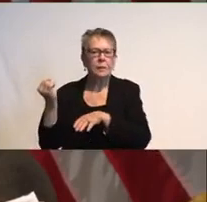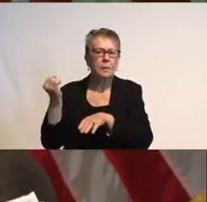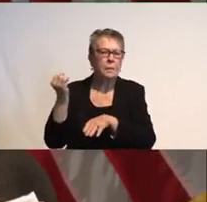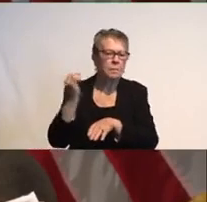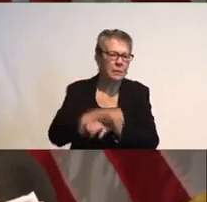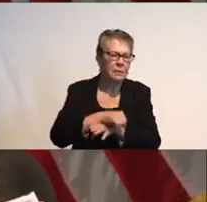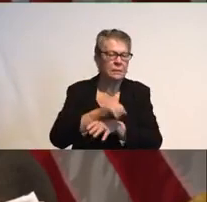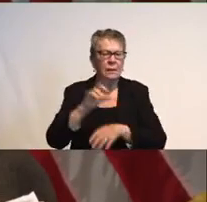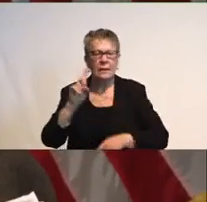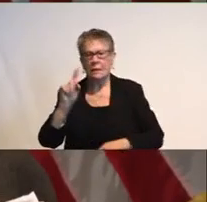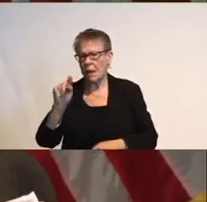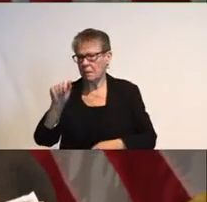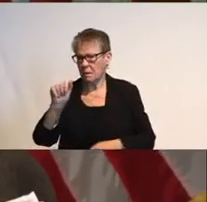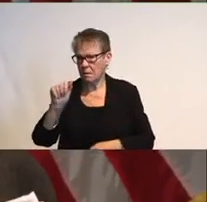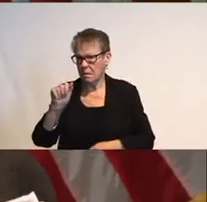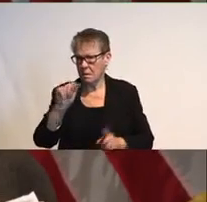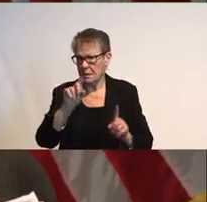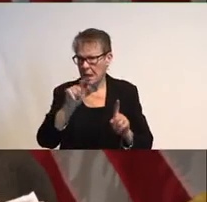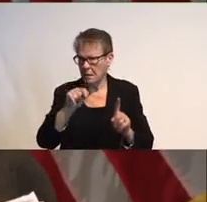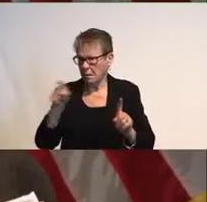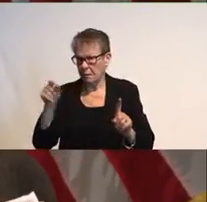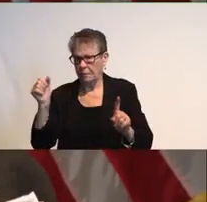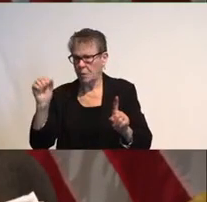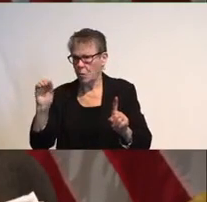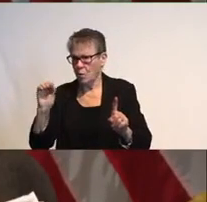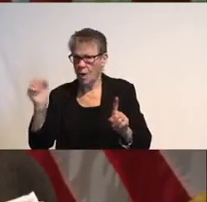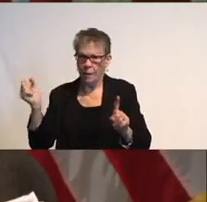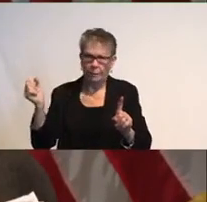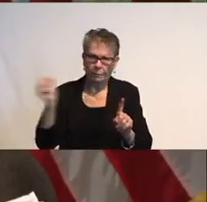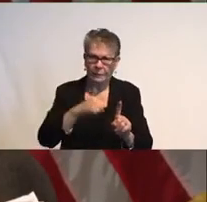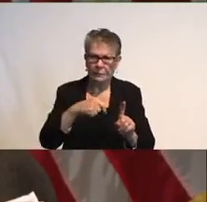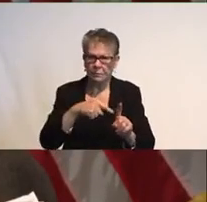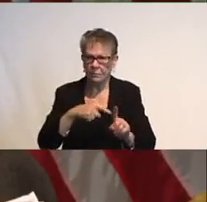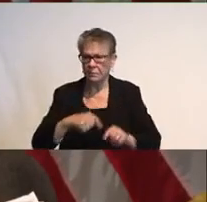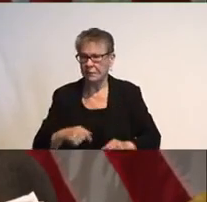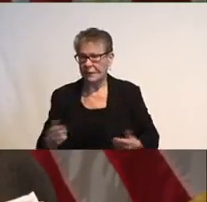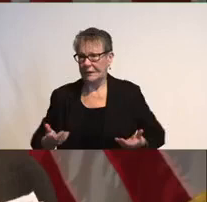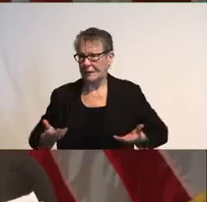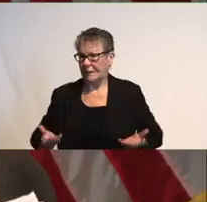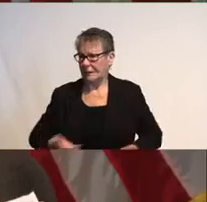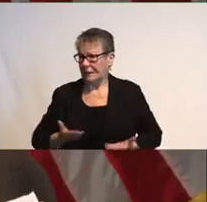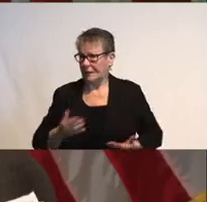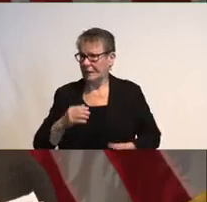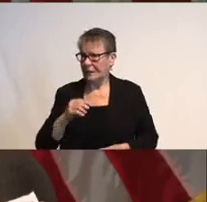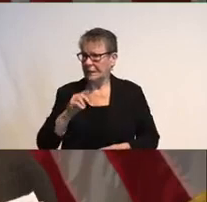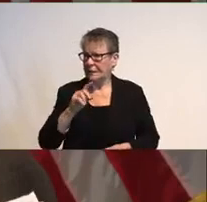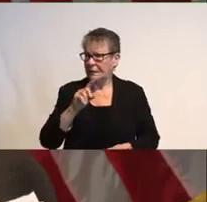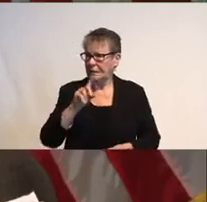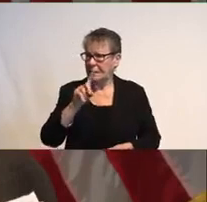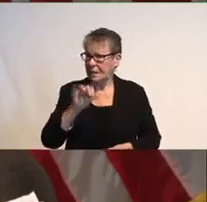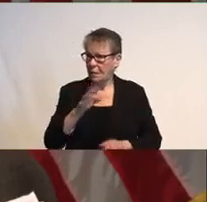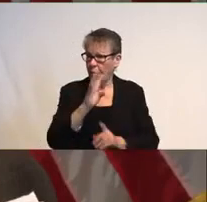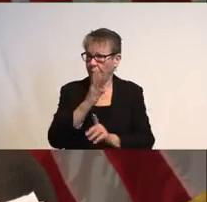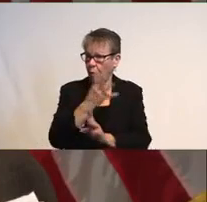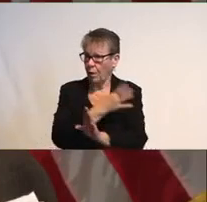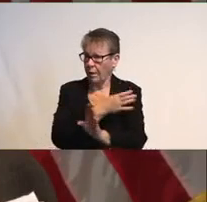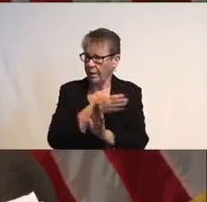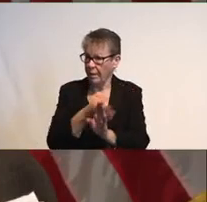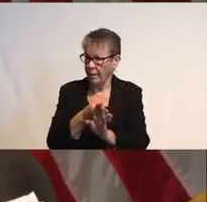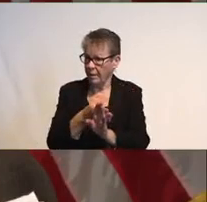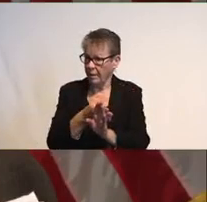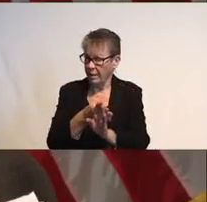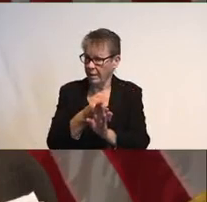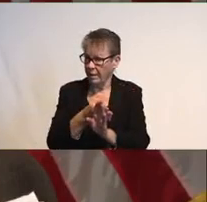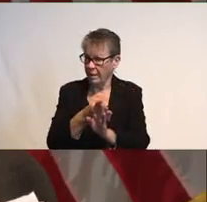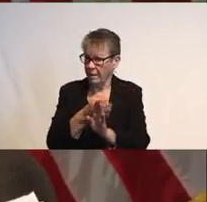variant data, as of the week ending December 4th, about less than 1% of our variants that